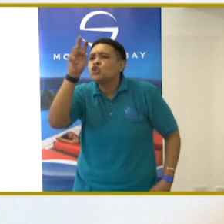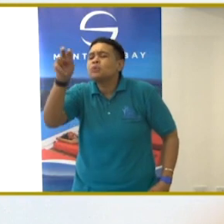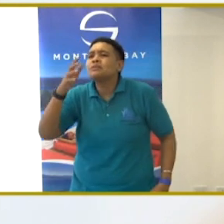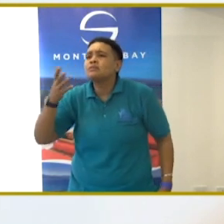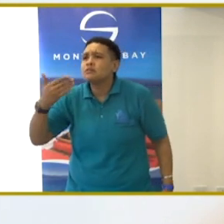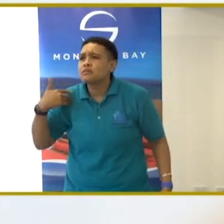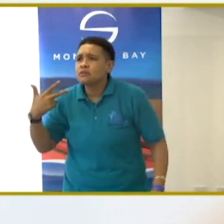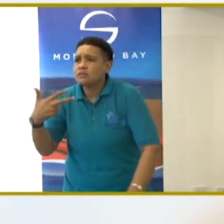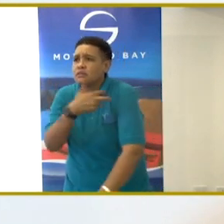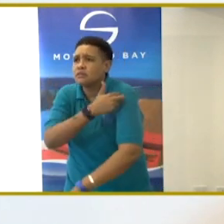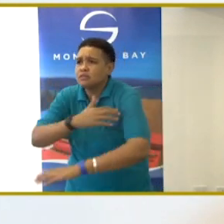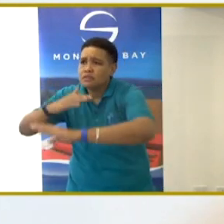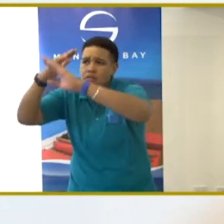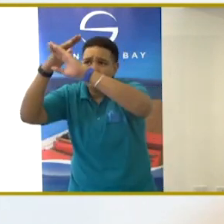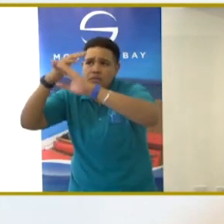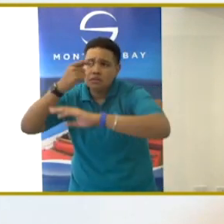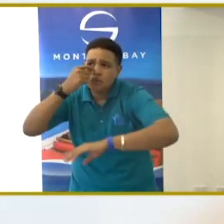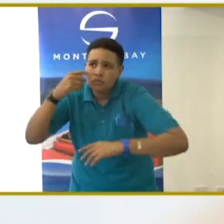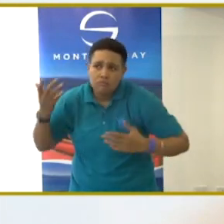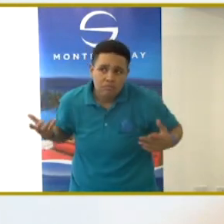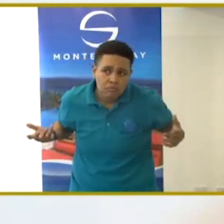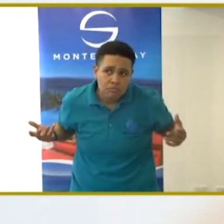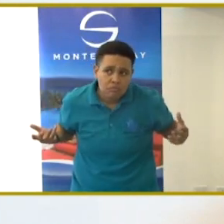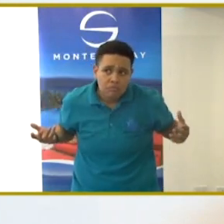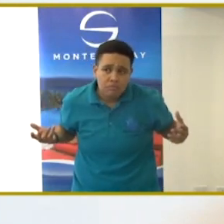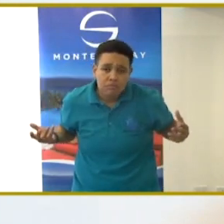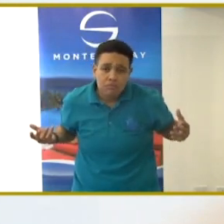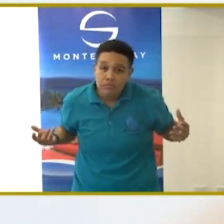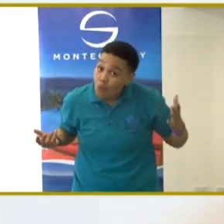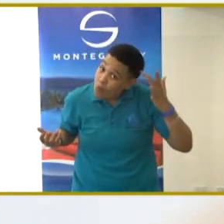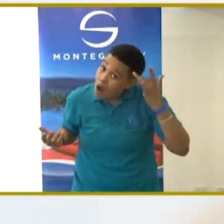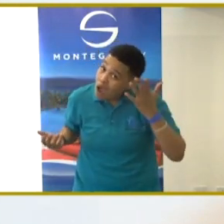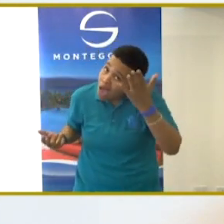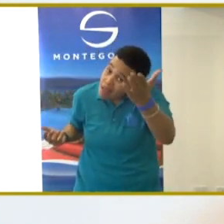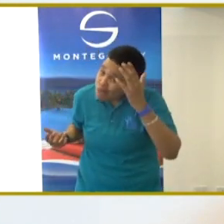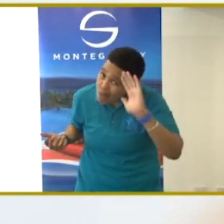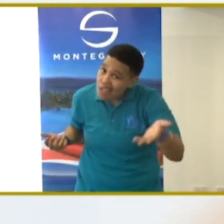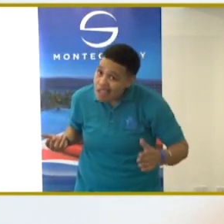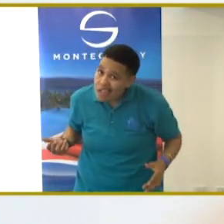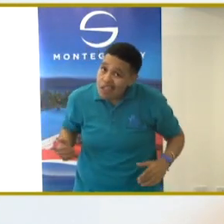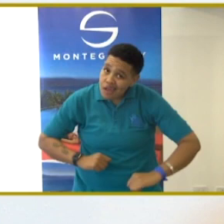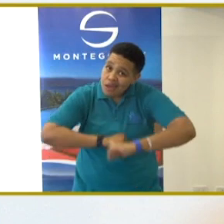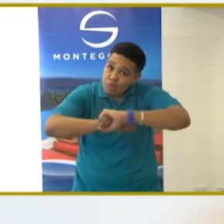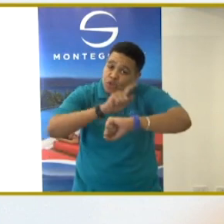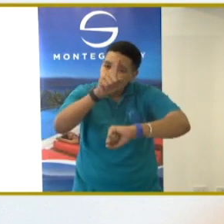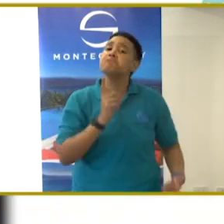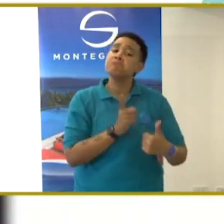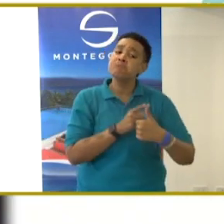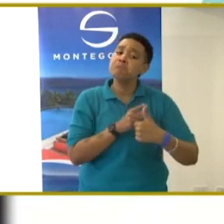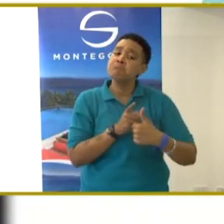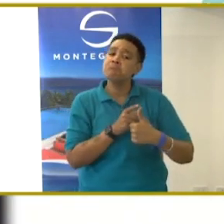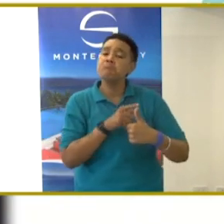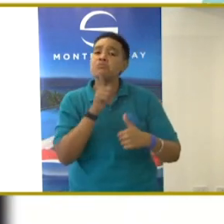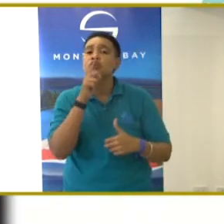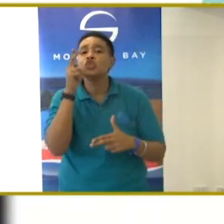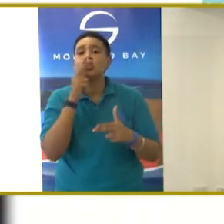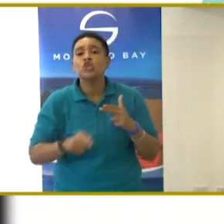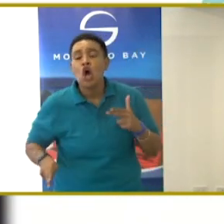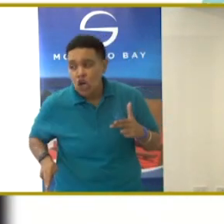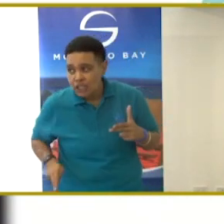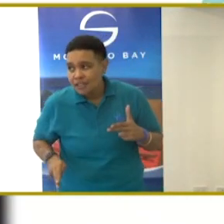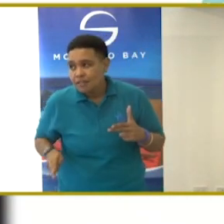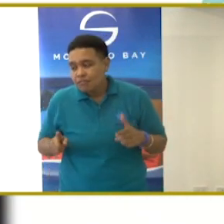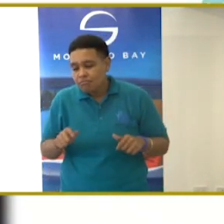done privately, the vaccine, because it certainly will assist in protecting you against the flu. Shorten